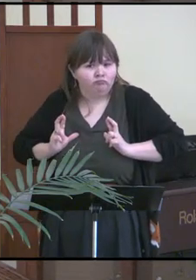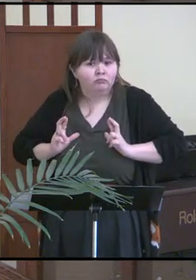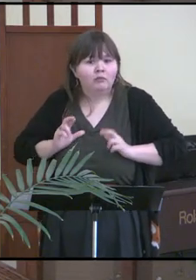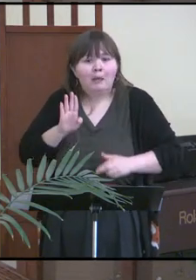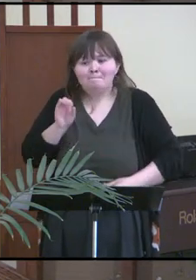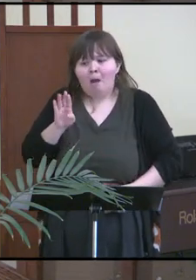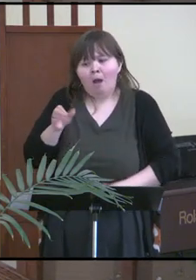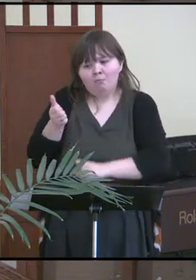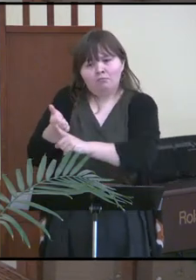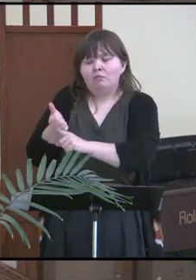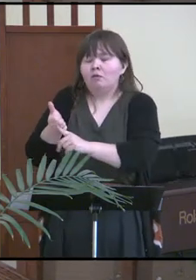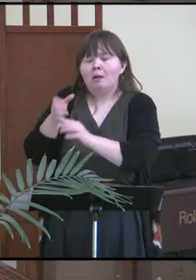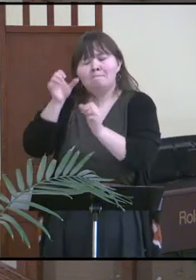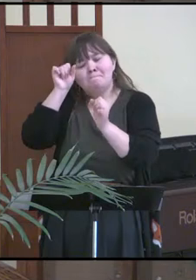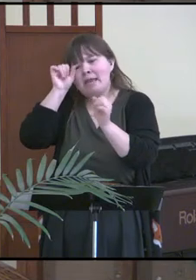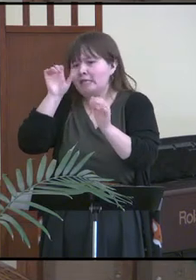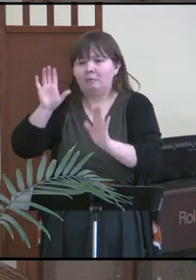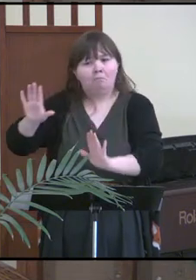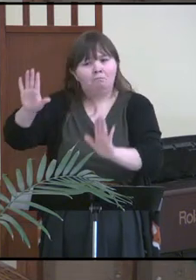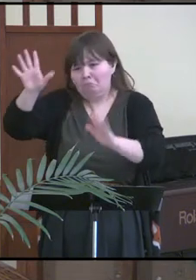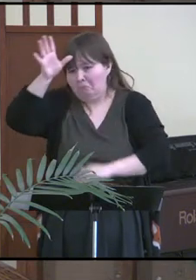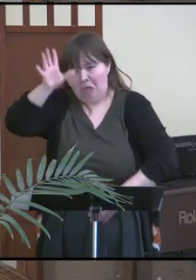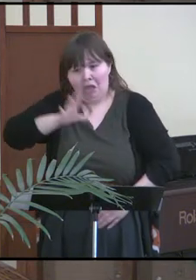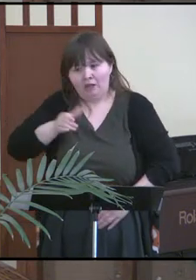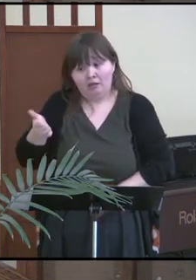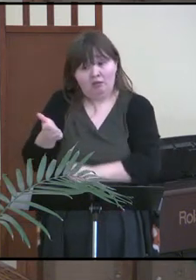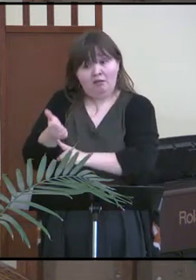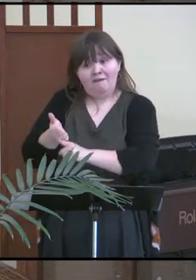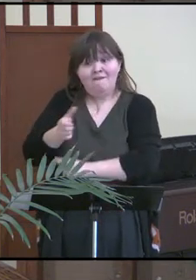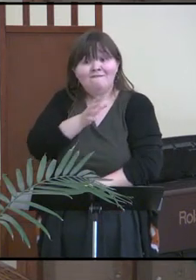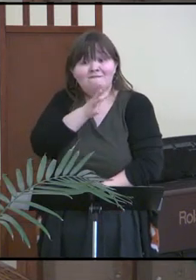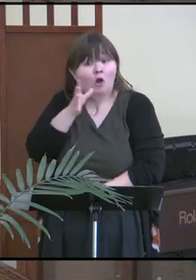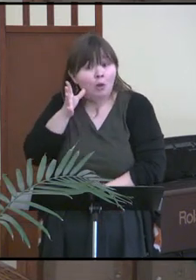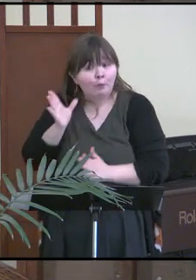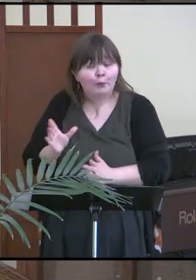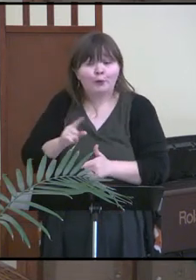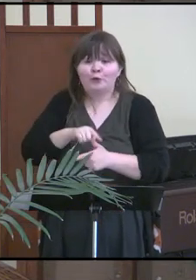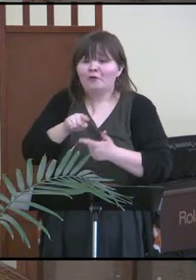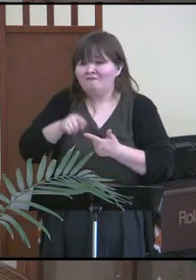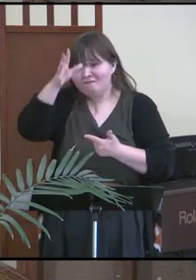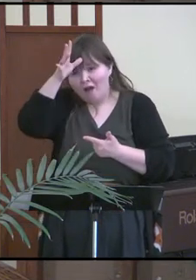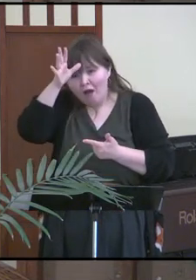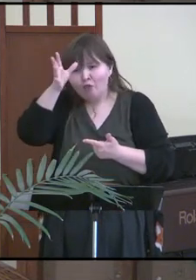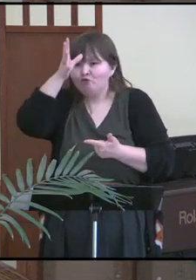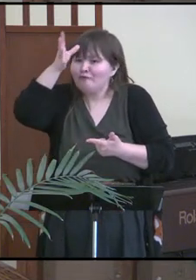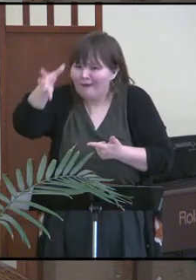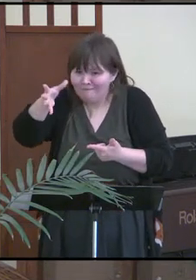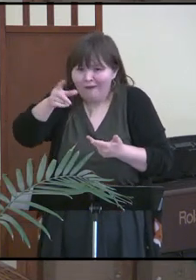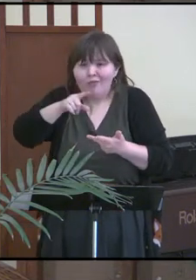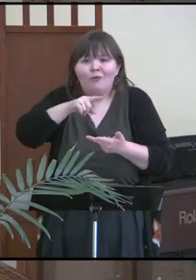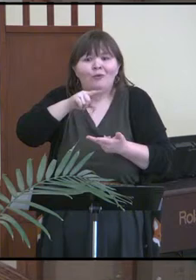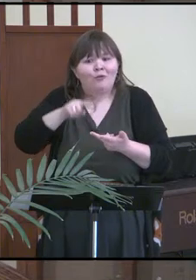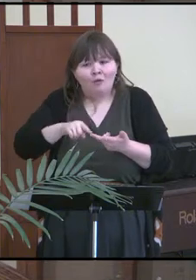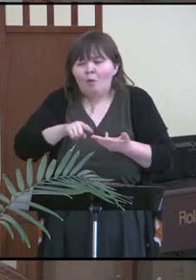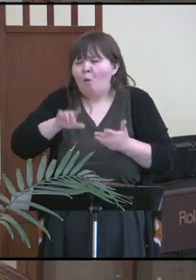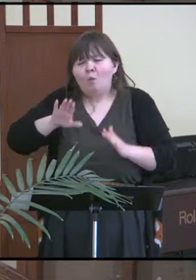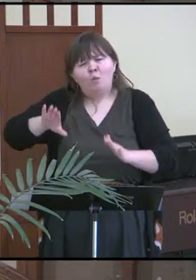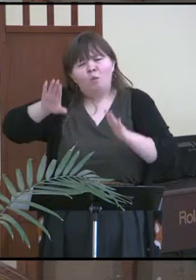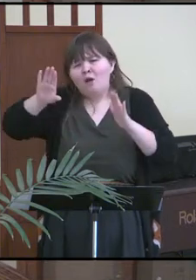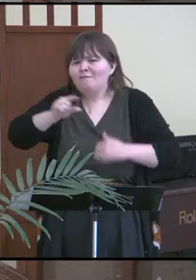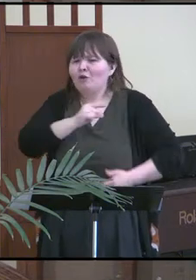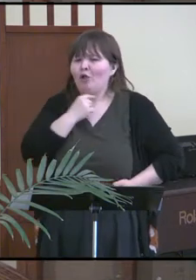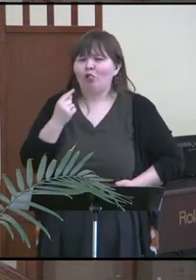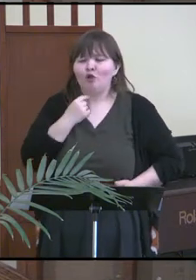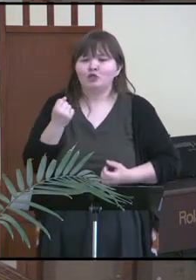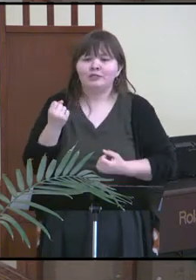Bob was an amazing man. He was a farmer, a father, a grandfather, a wonderful